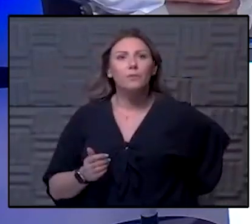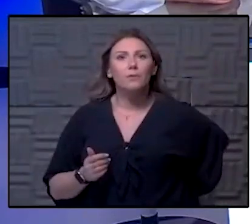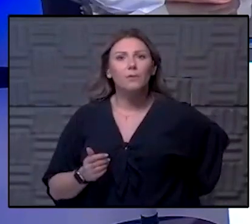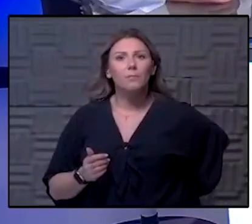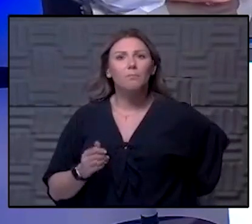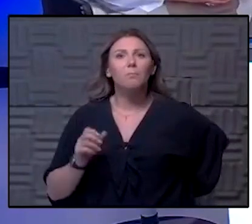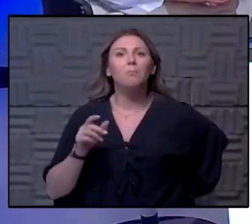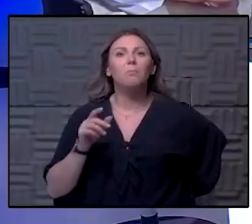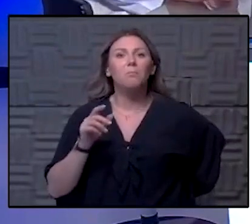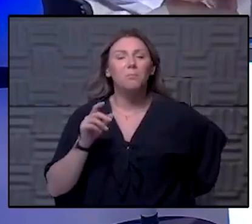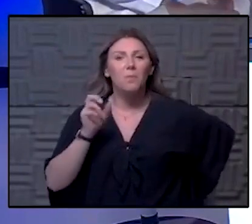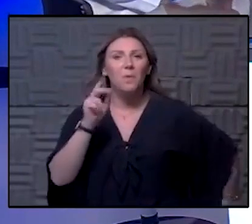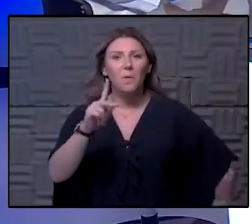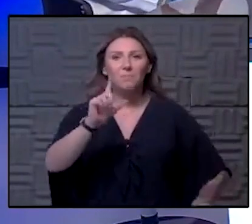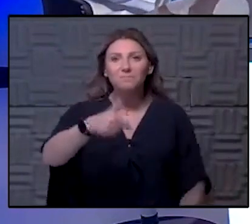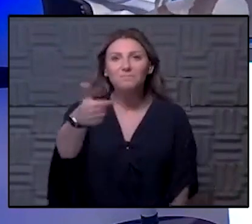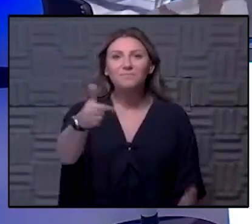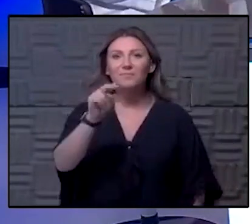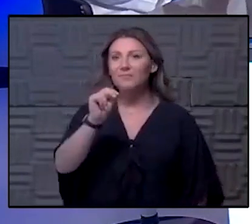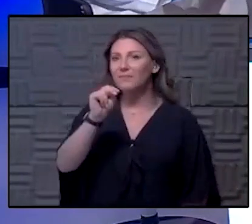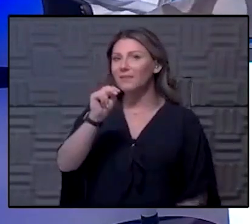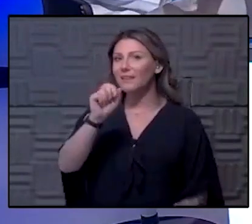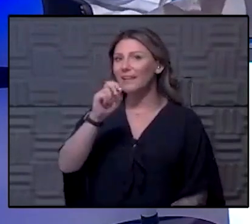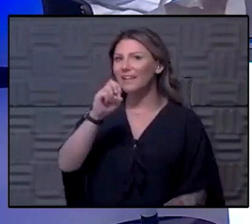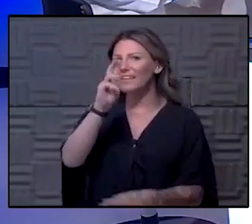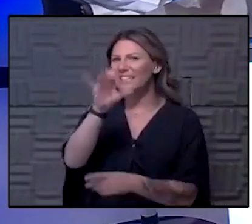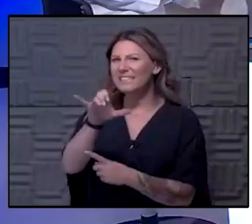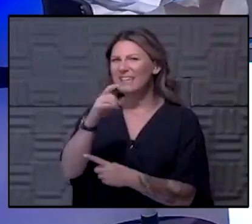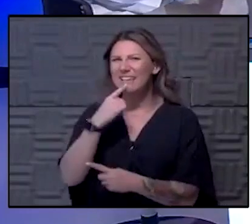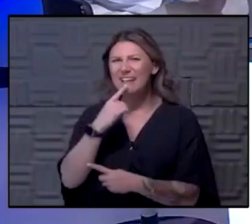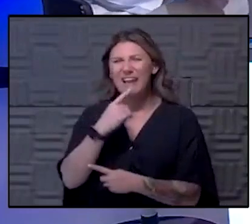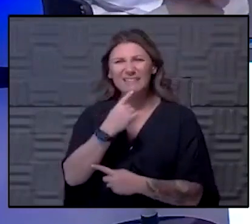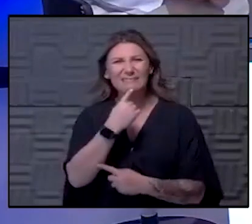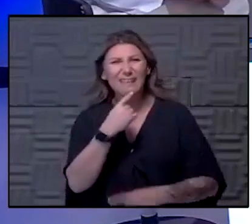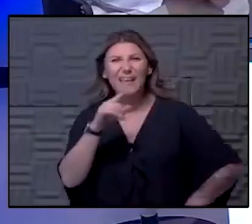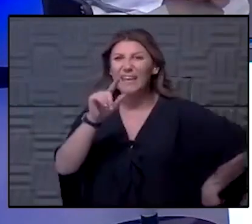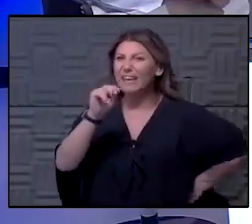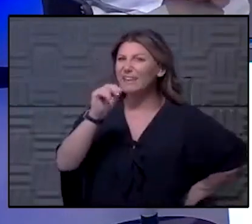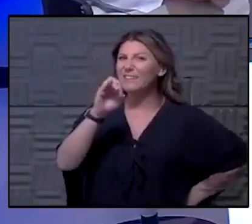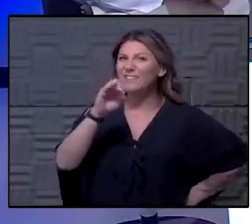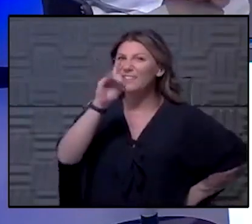All right. Let's turn to Nancy Stewart. Nancy, did I call you Nancy Olson earlier?